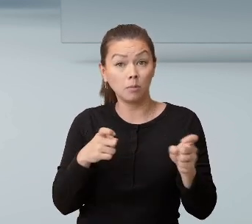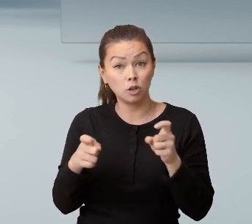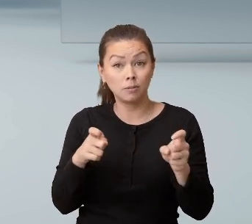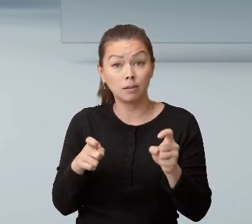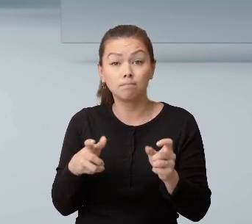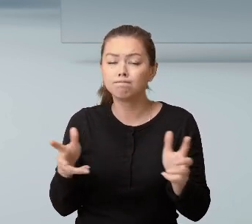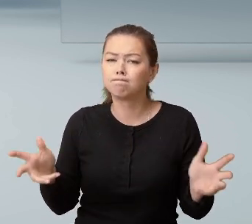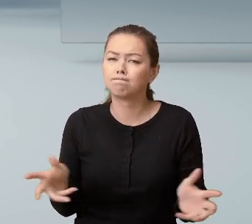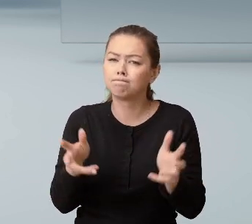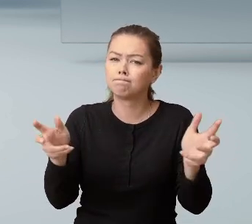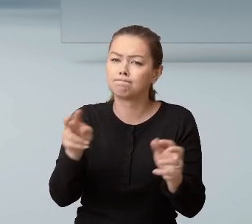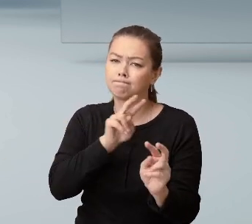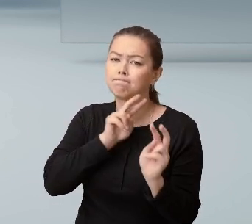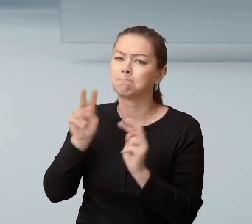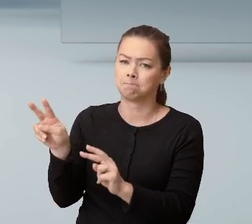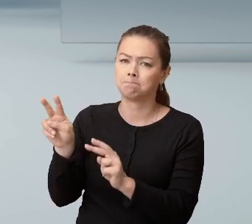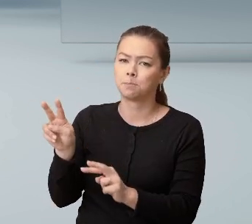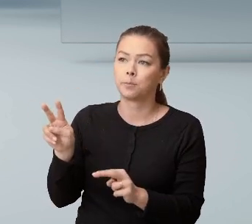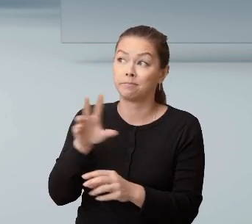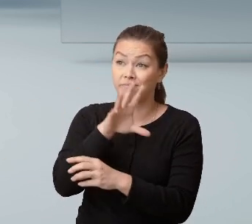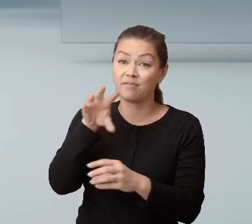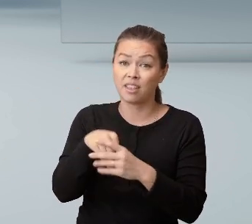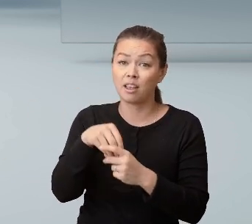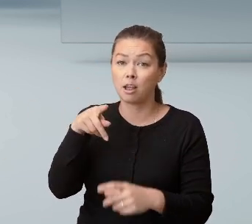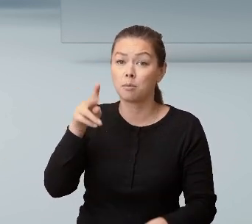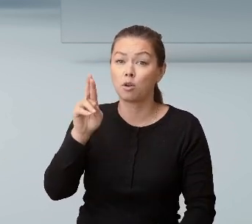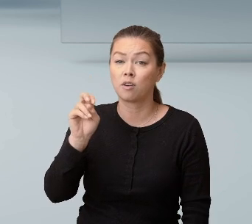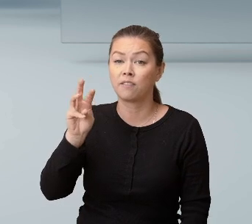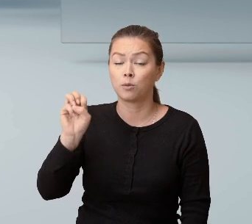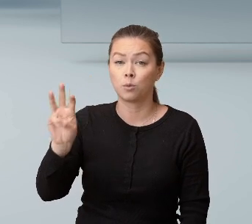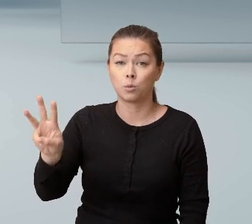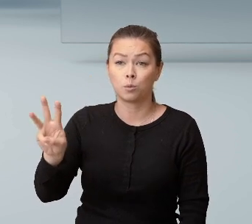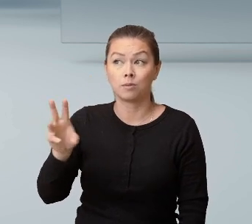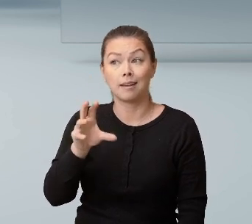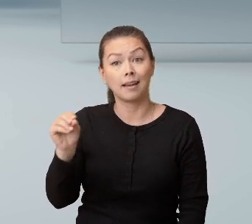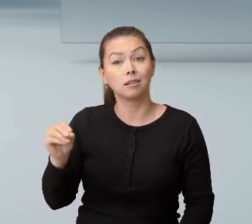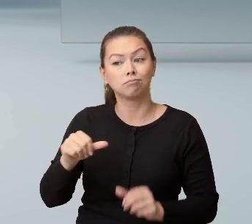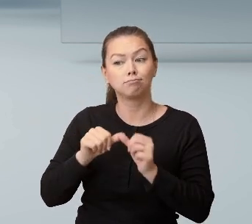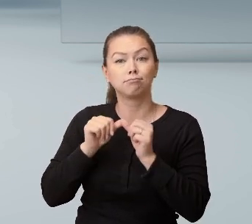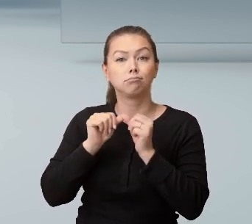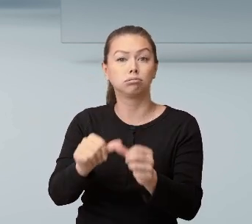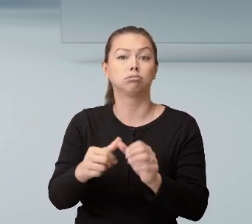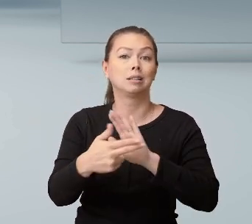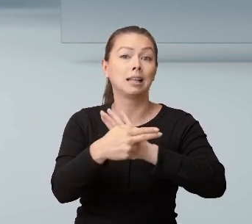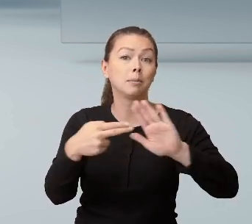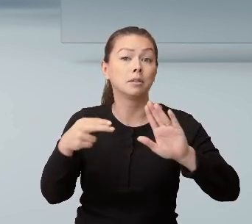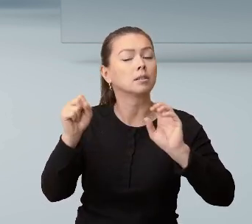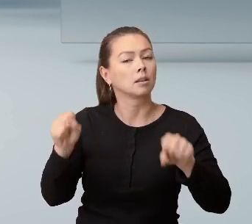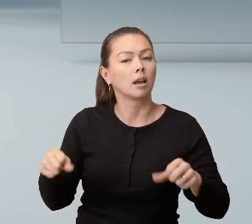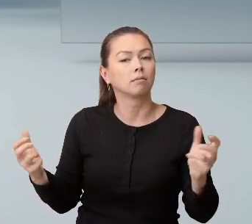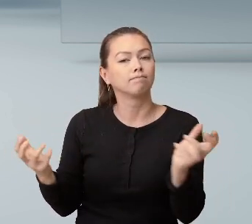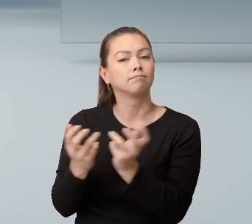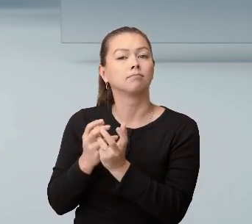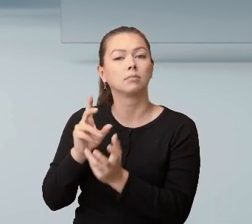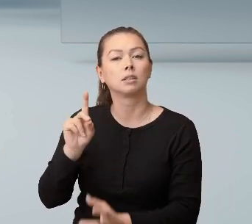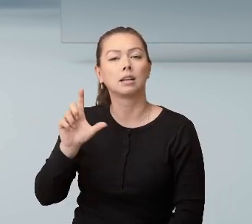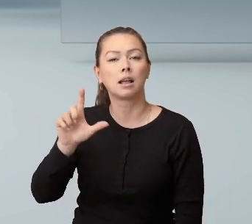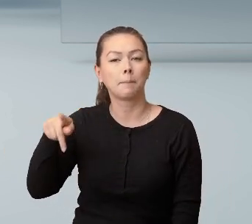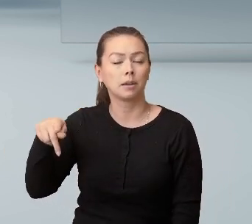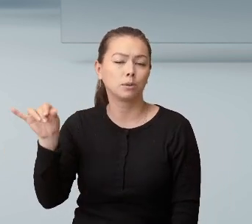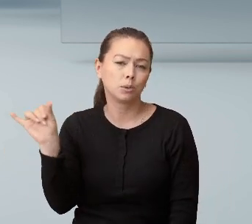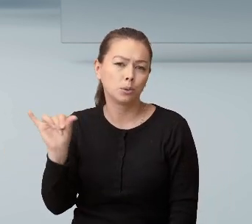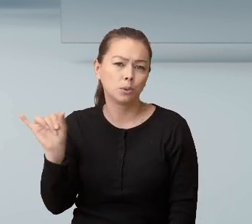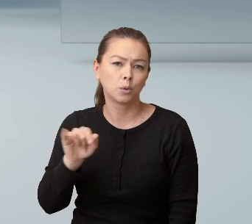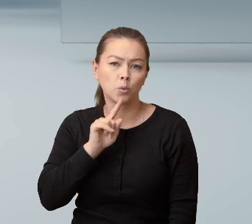because it's all part of Purview. And retention type labels can also be used in other tools like DLP as